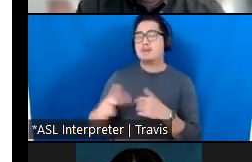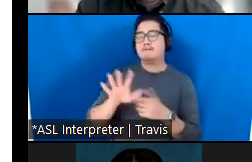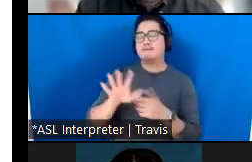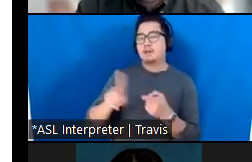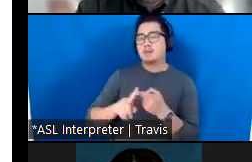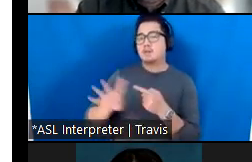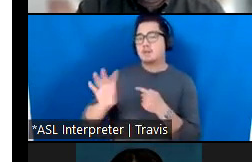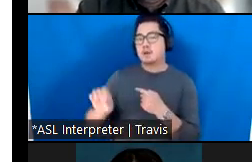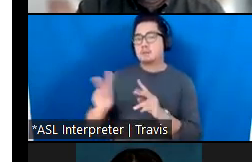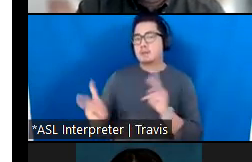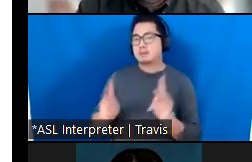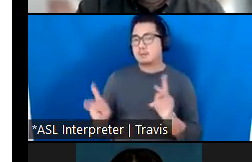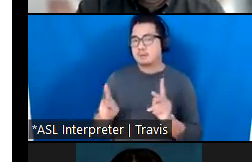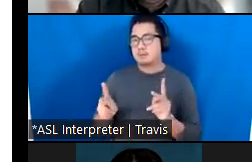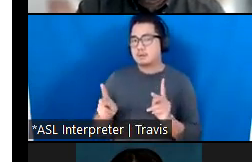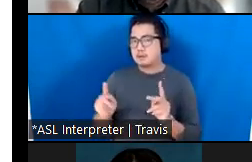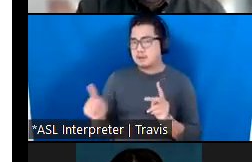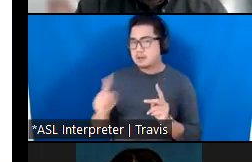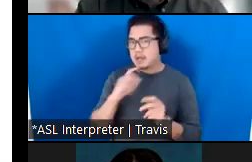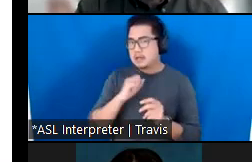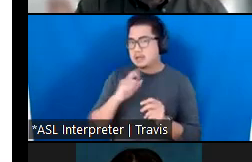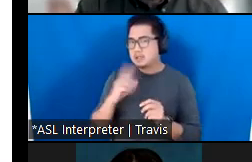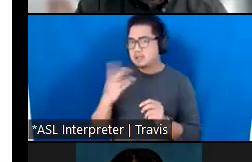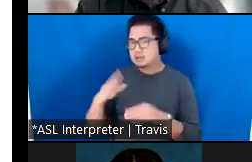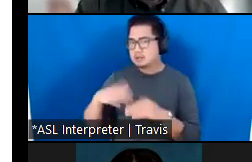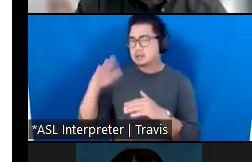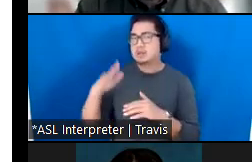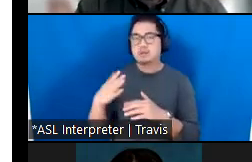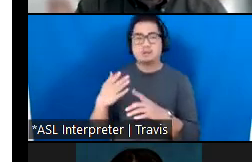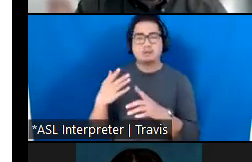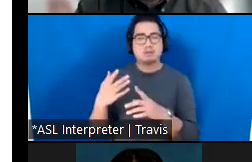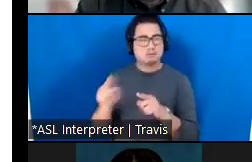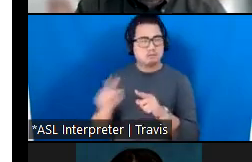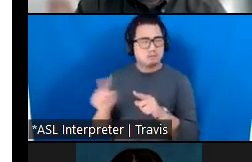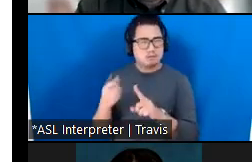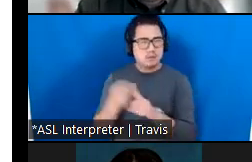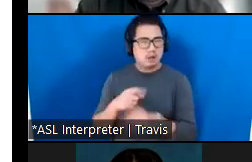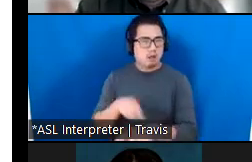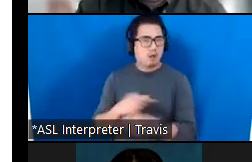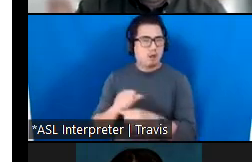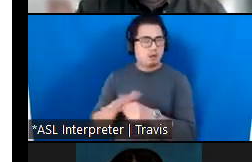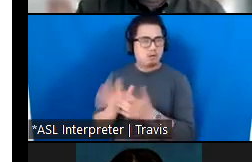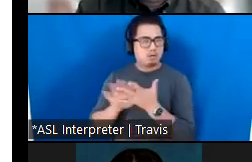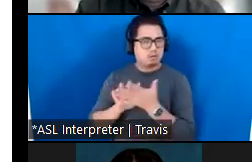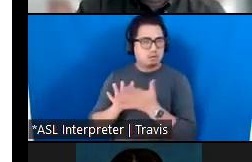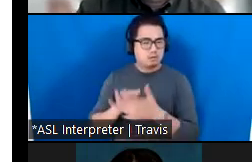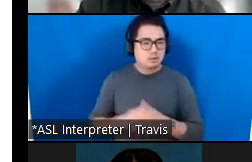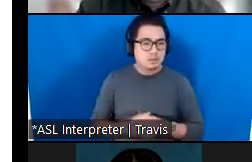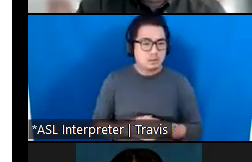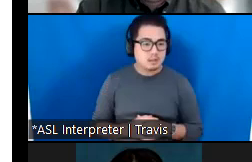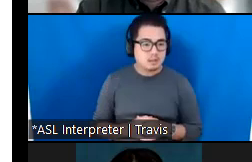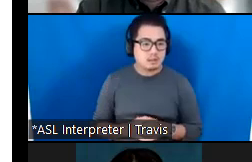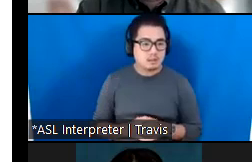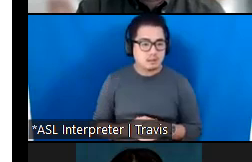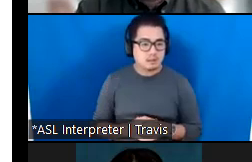also suffer from long COVID. So again, to put this one into perspective, that means that there are tens